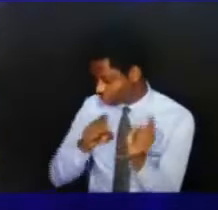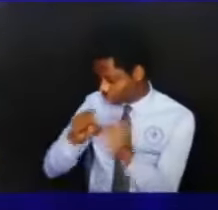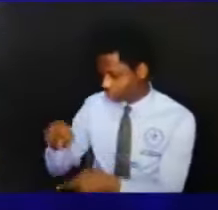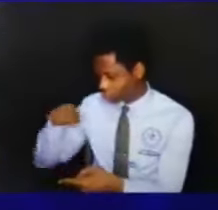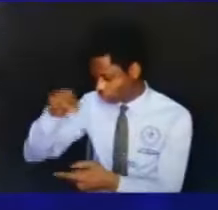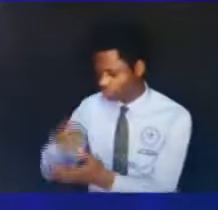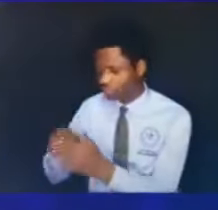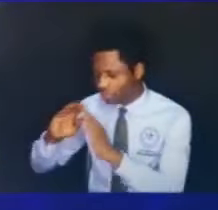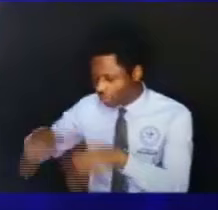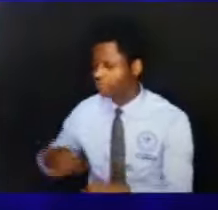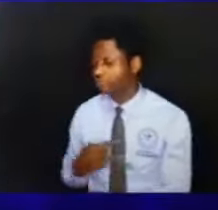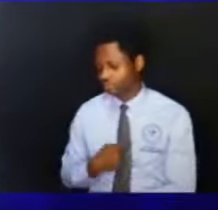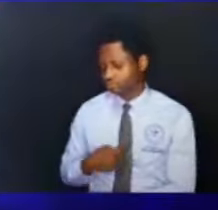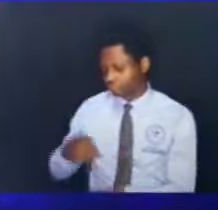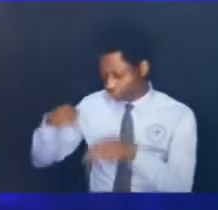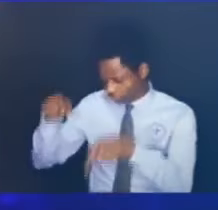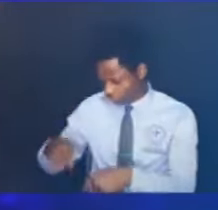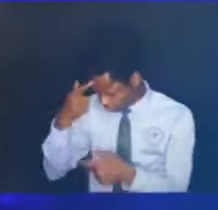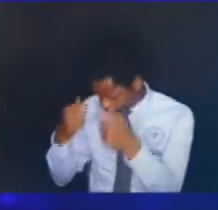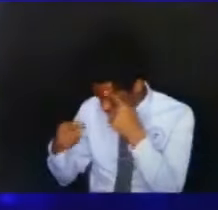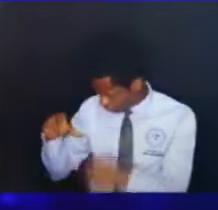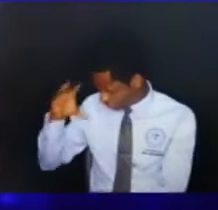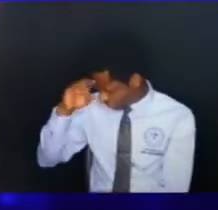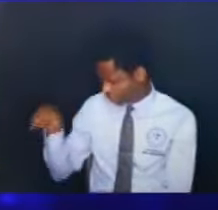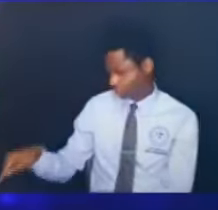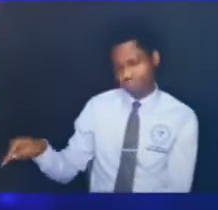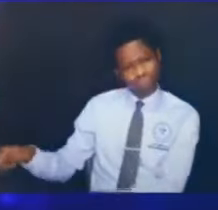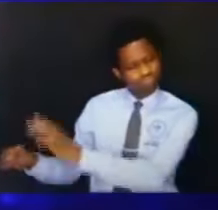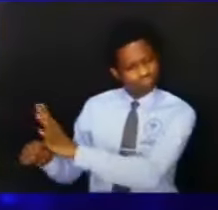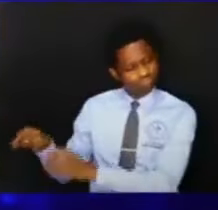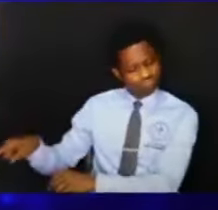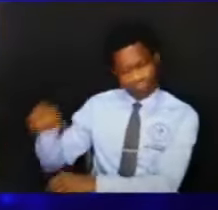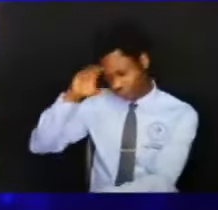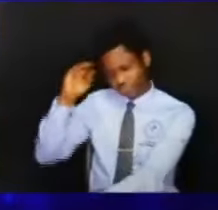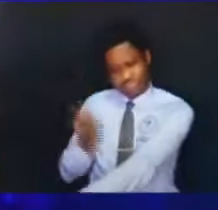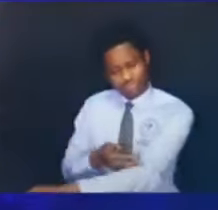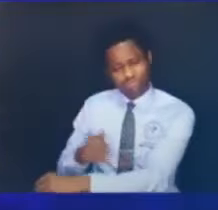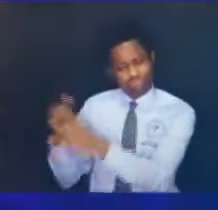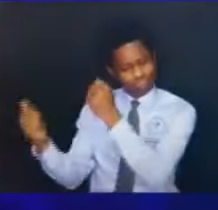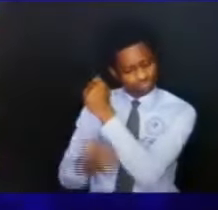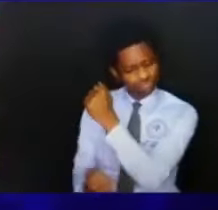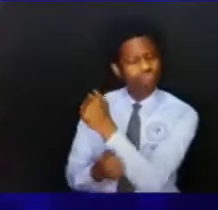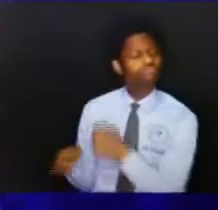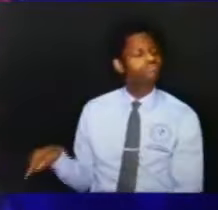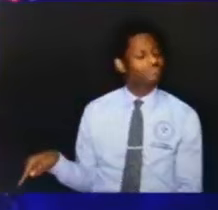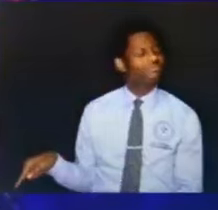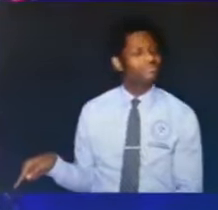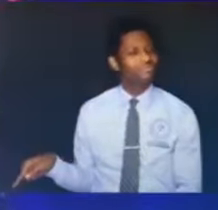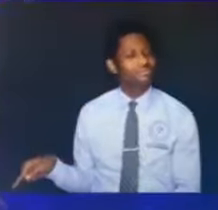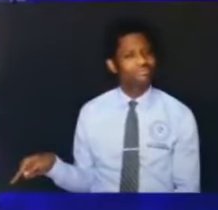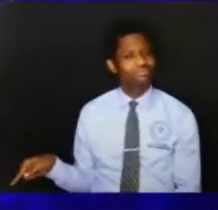this house because this man too is a son of Abraham